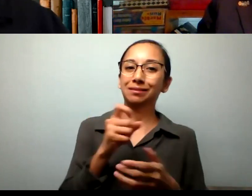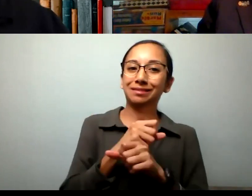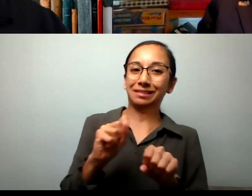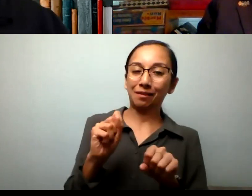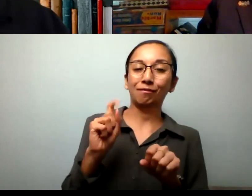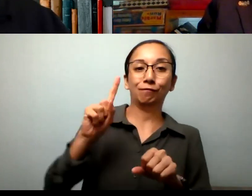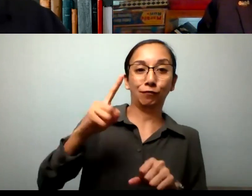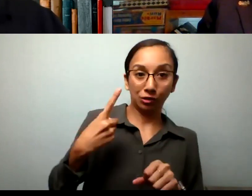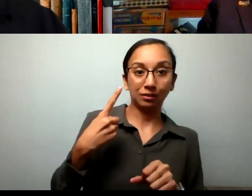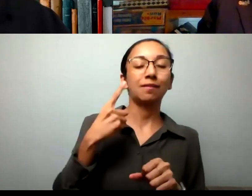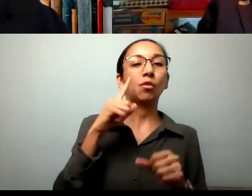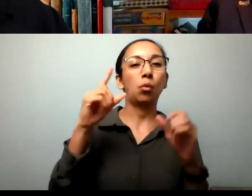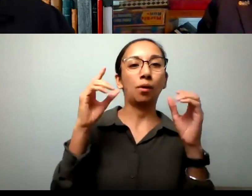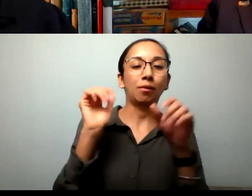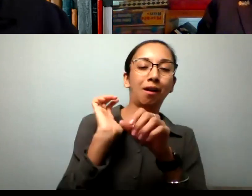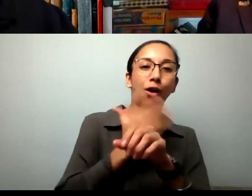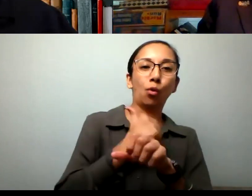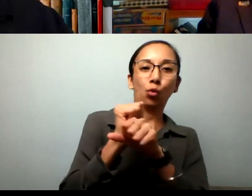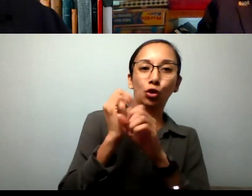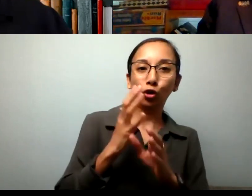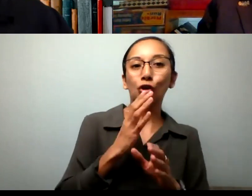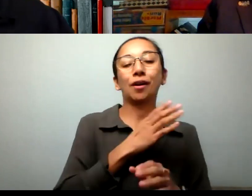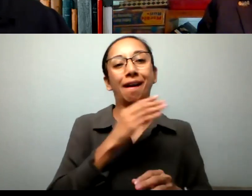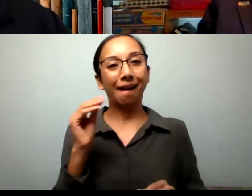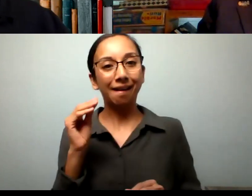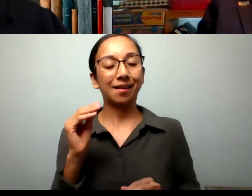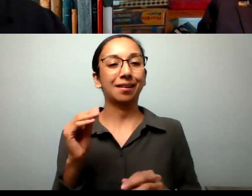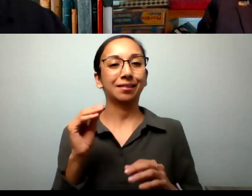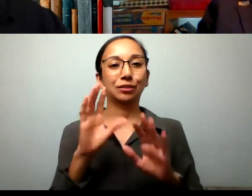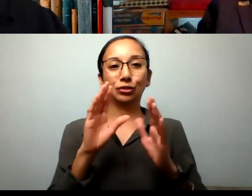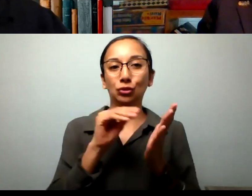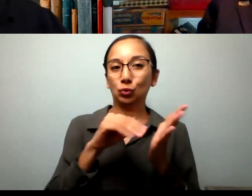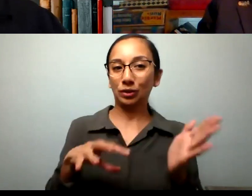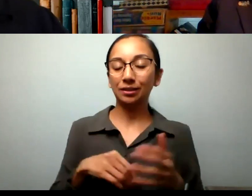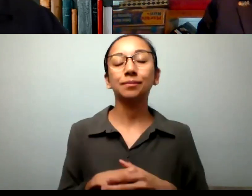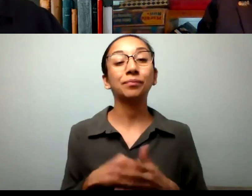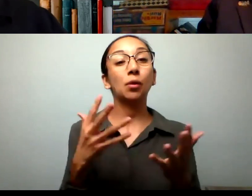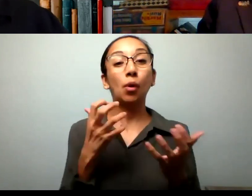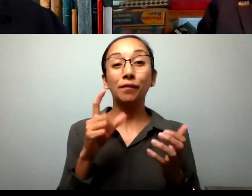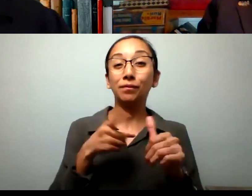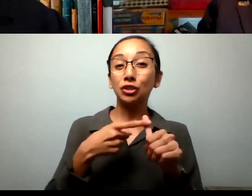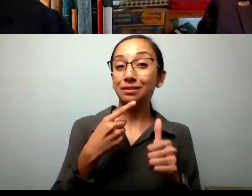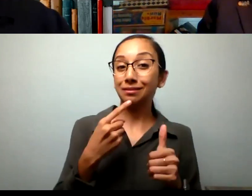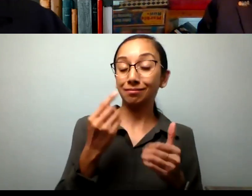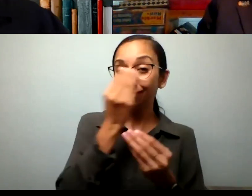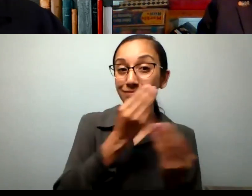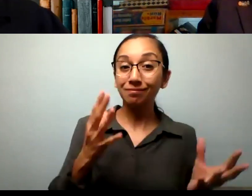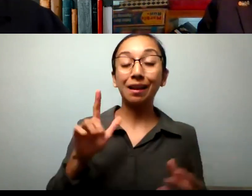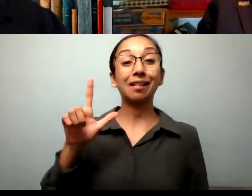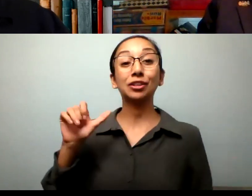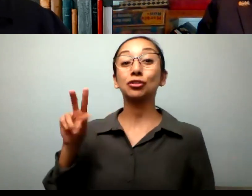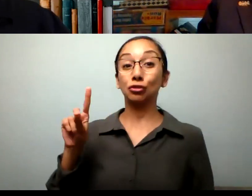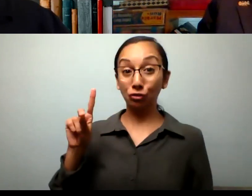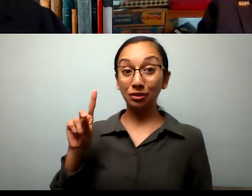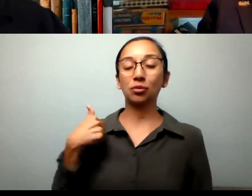to campus. So I want to stress to you that all of our LAUSD family are committed to making sure our schools